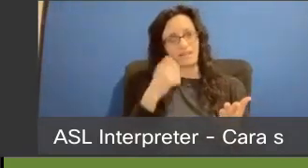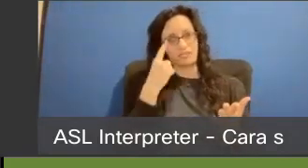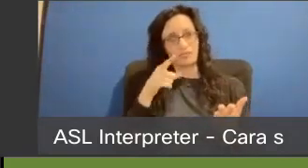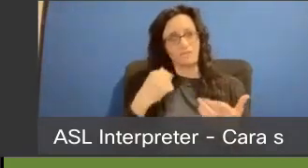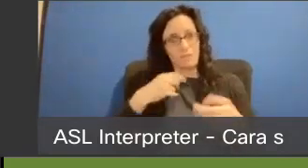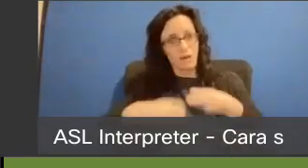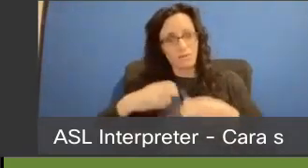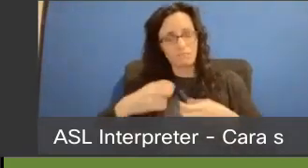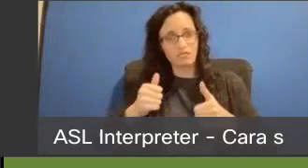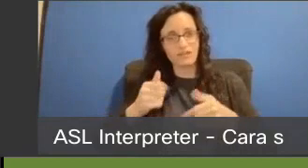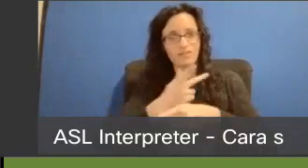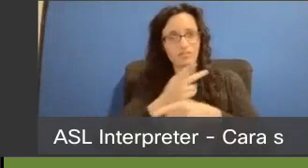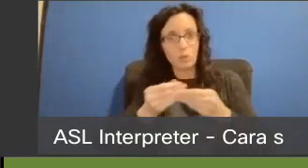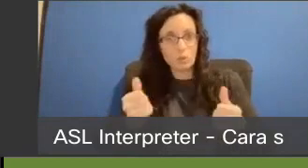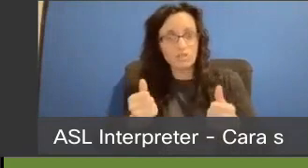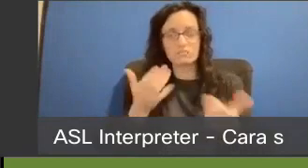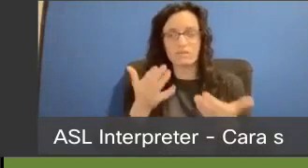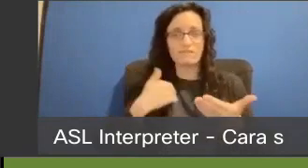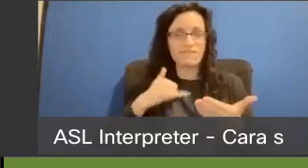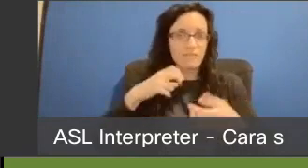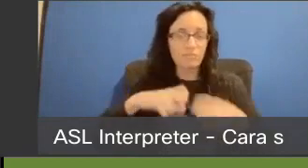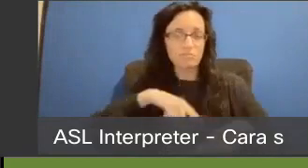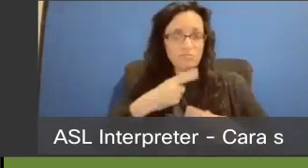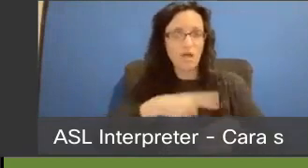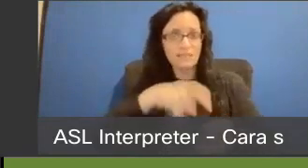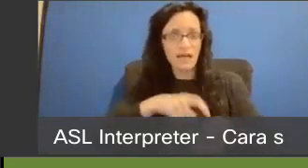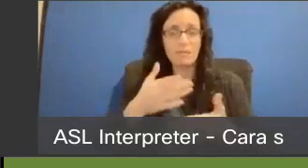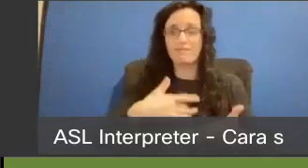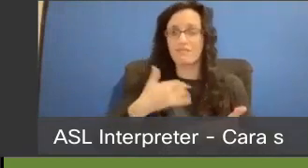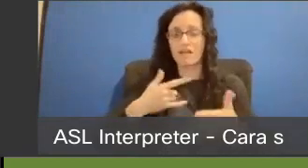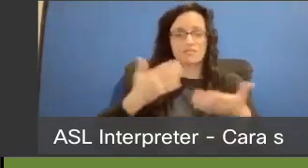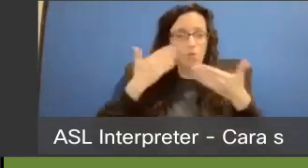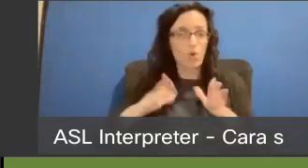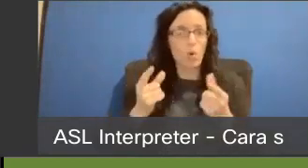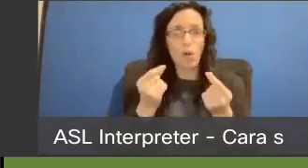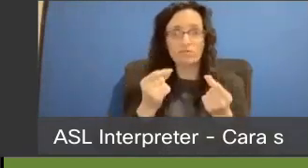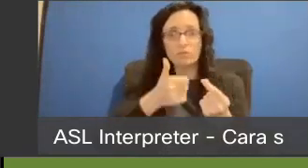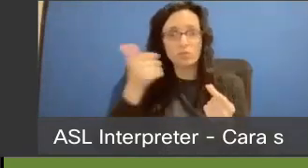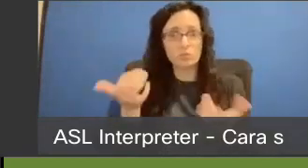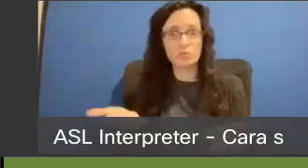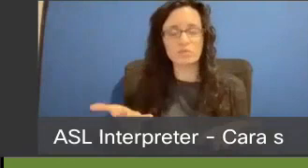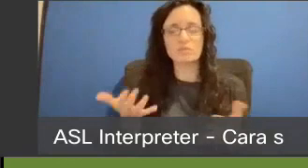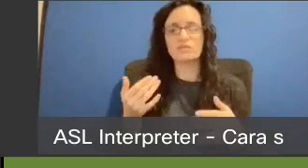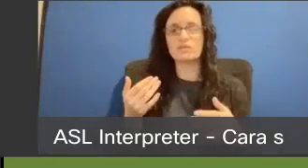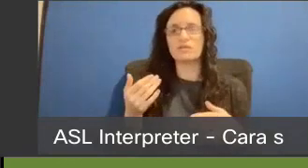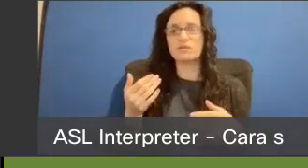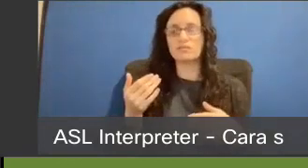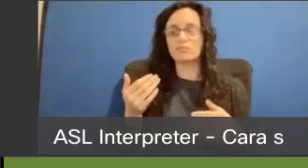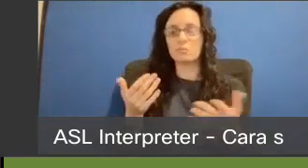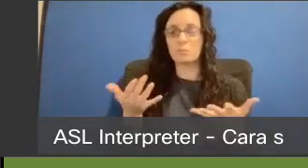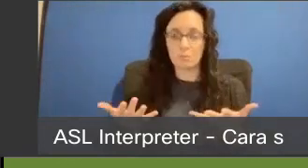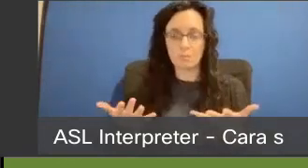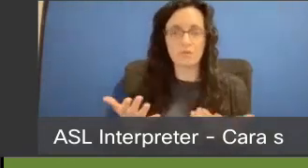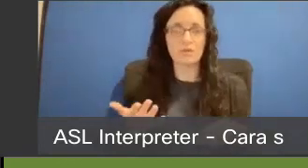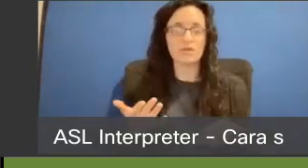time, and it sounds like you feel like you just really can't do anything about it anymore. But you know what? Here's how I would talk to someone about